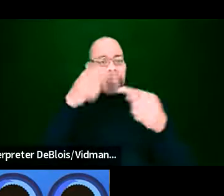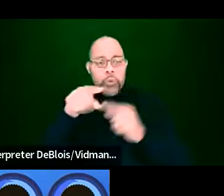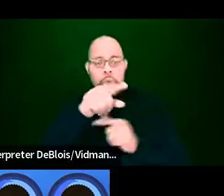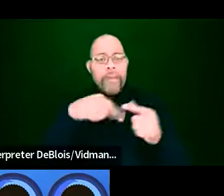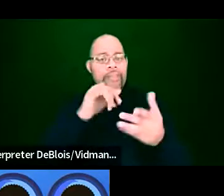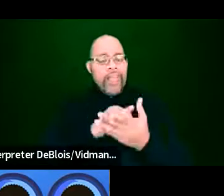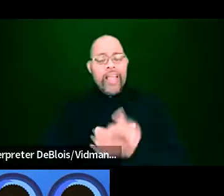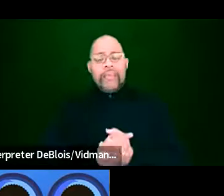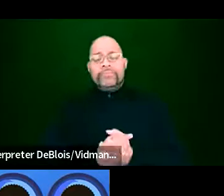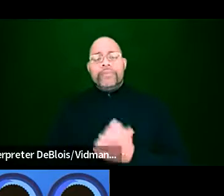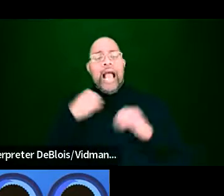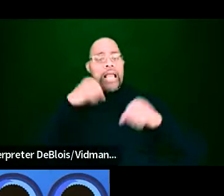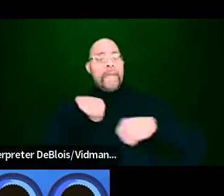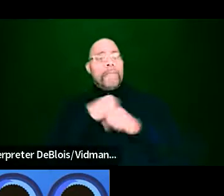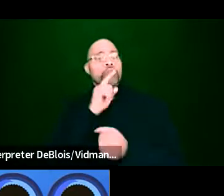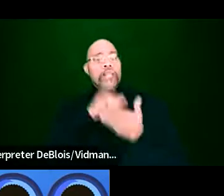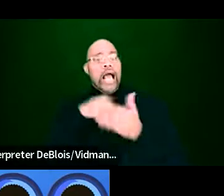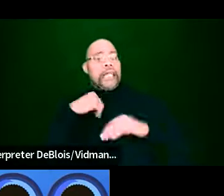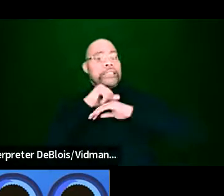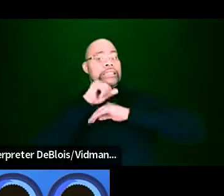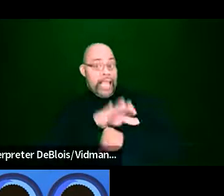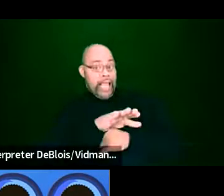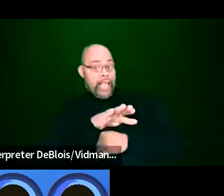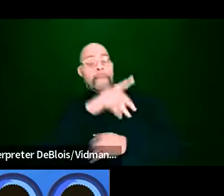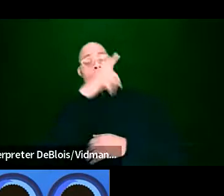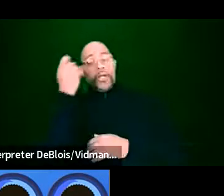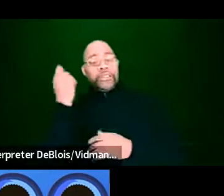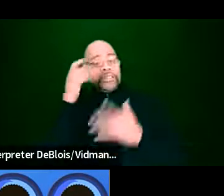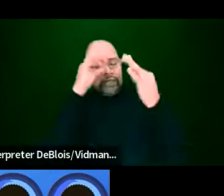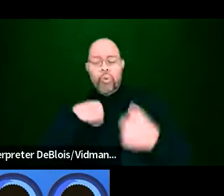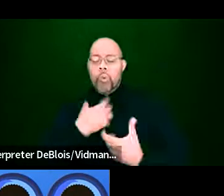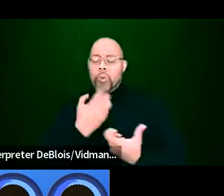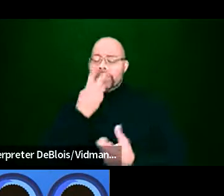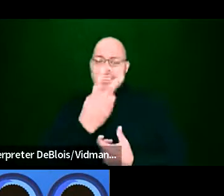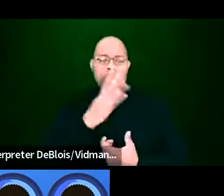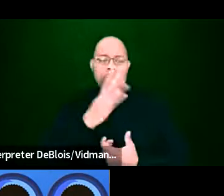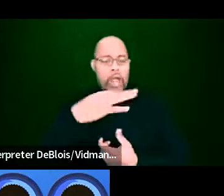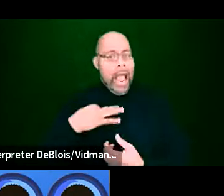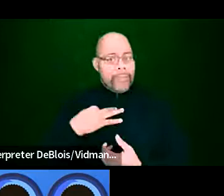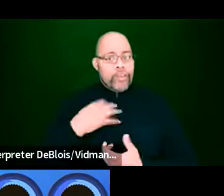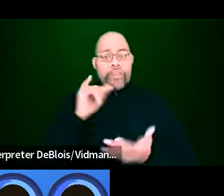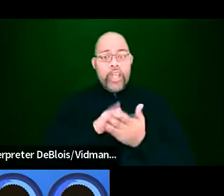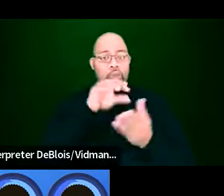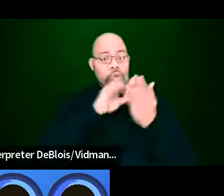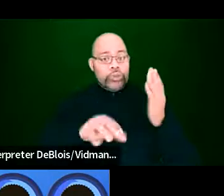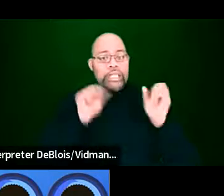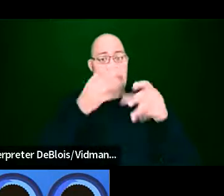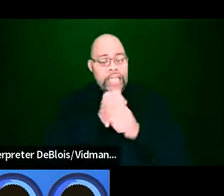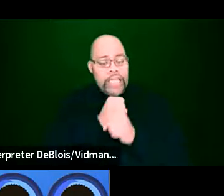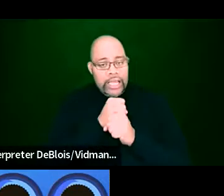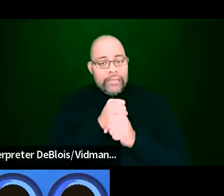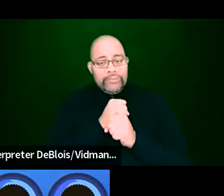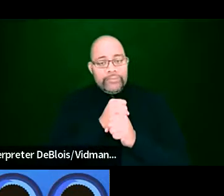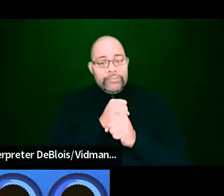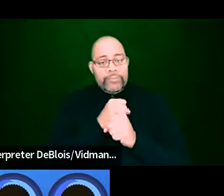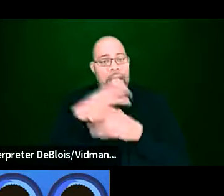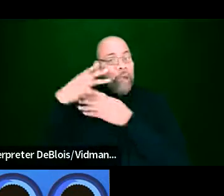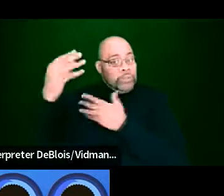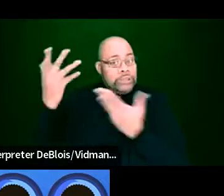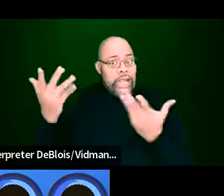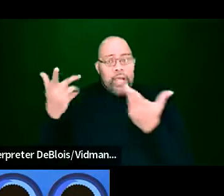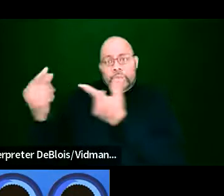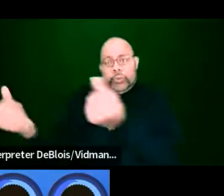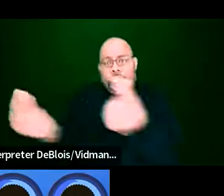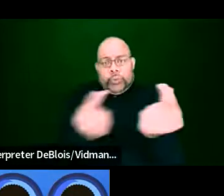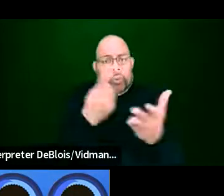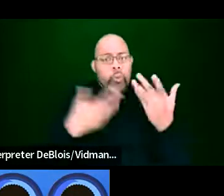about it. I can make sure that I send that out because we would definitely love to see your application so that your students can get outside and do whatever